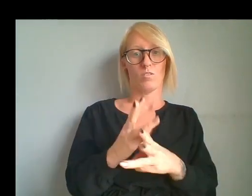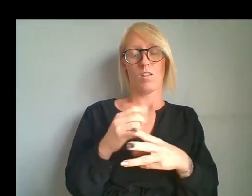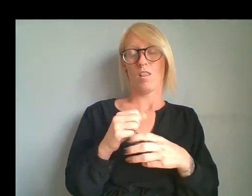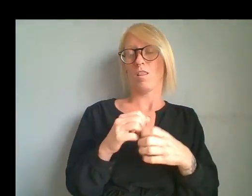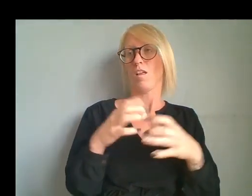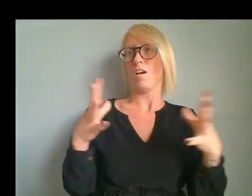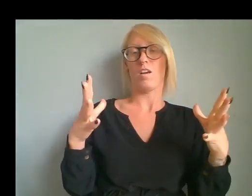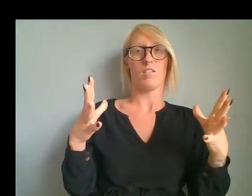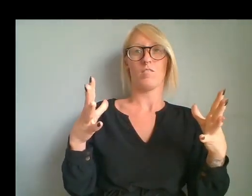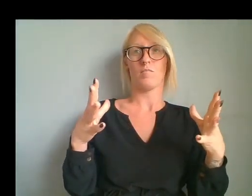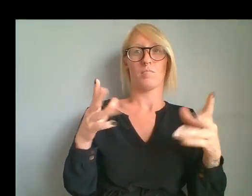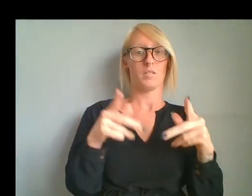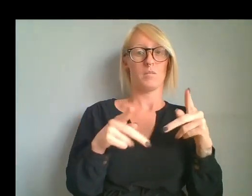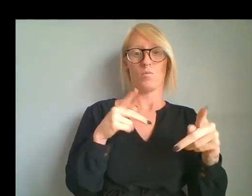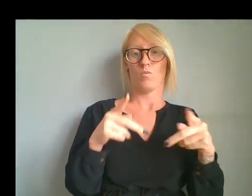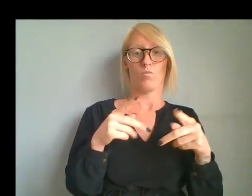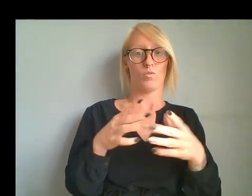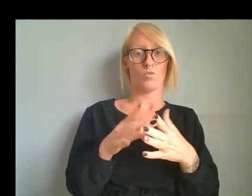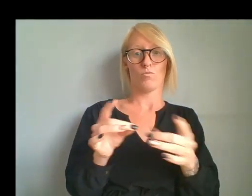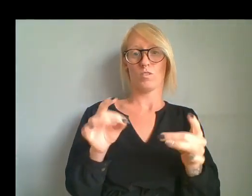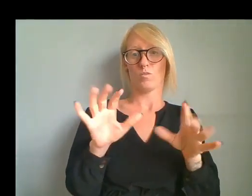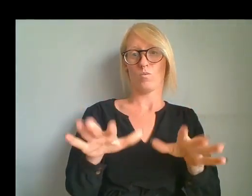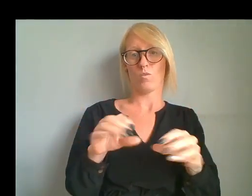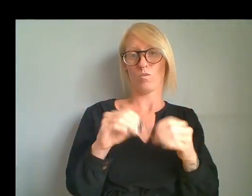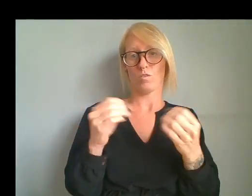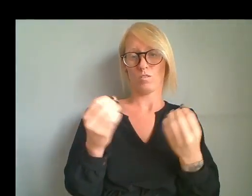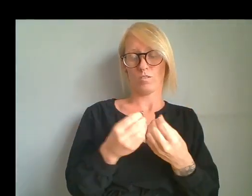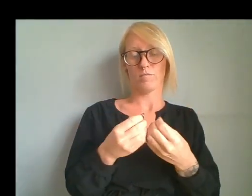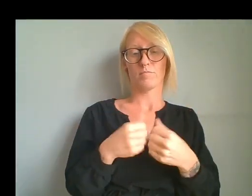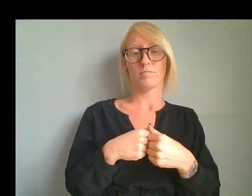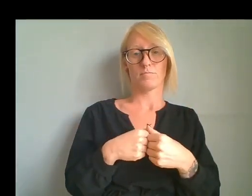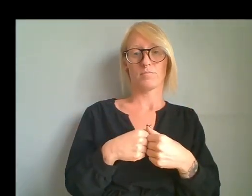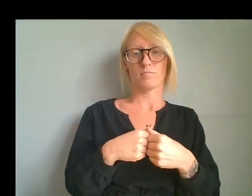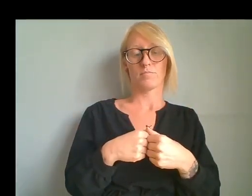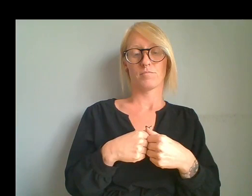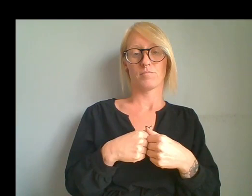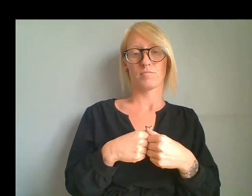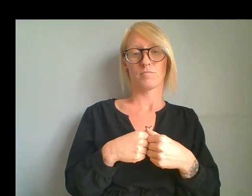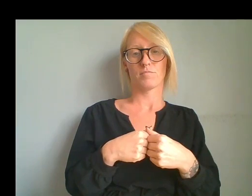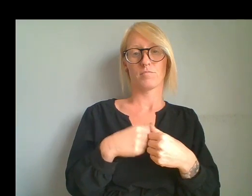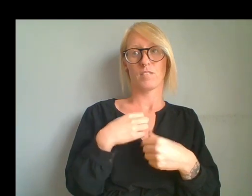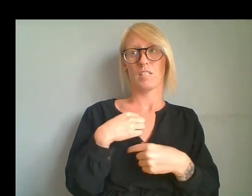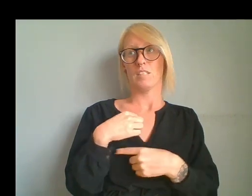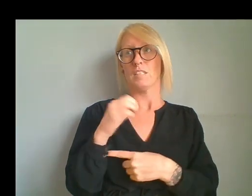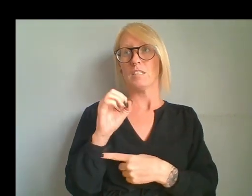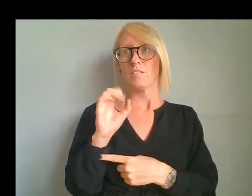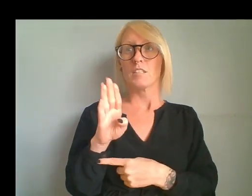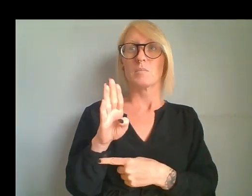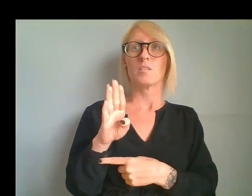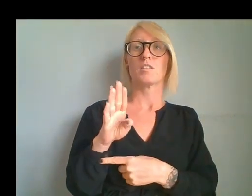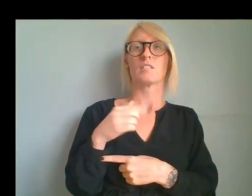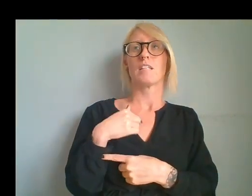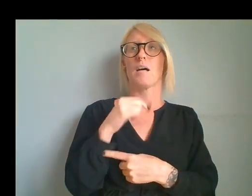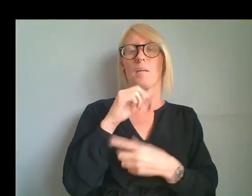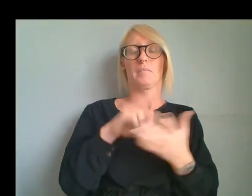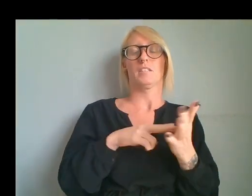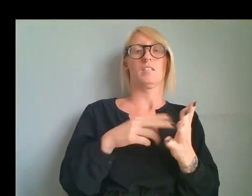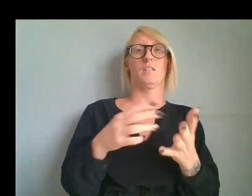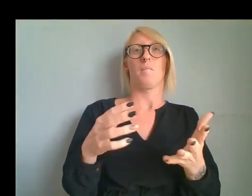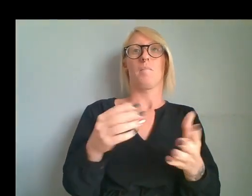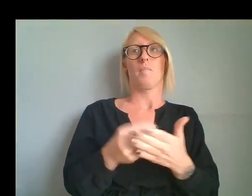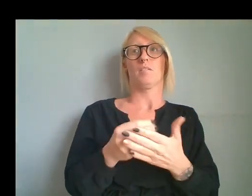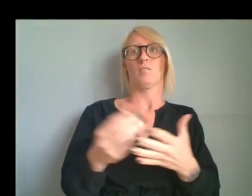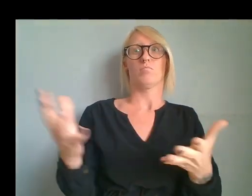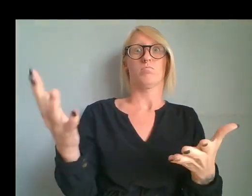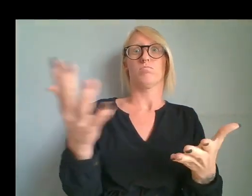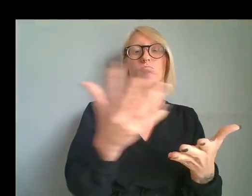you. You know, there are a lot of people on Facebook, and just because you're on Facebook, it doesn't mean the money's going to start rolling in. It's another